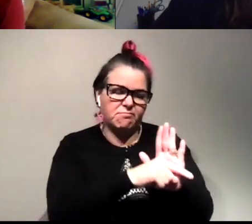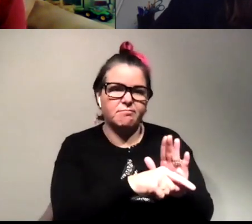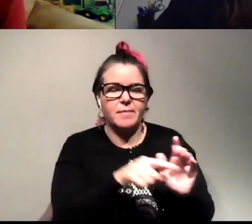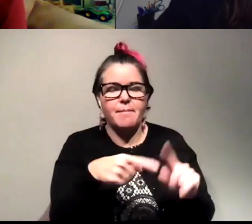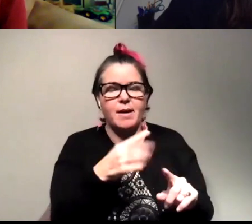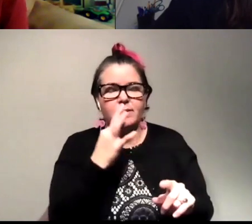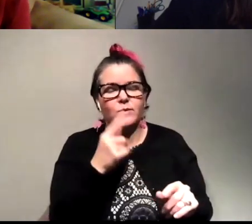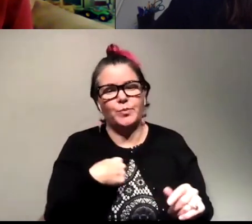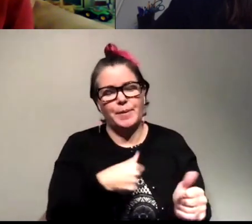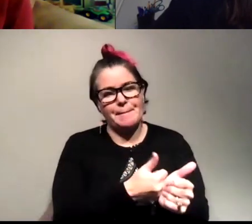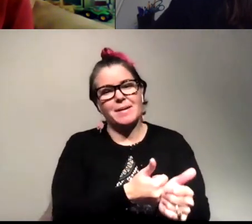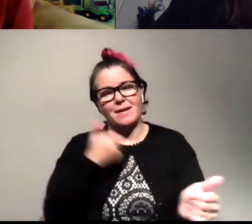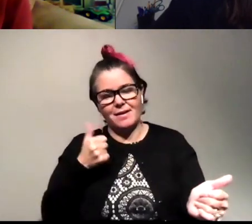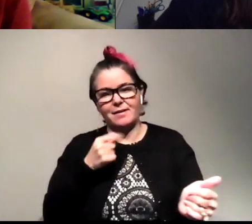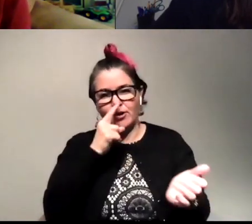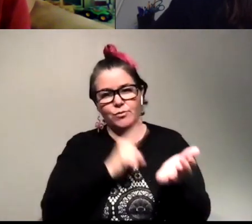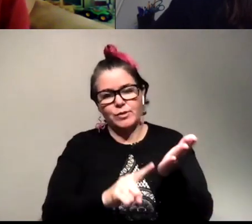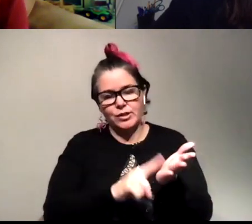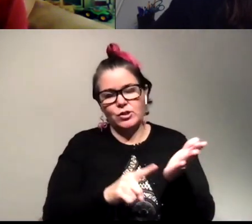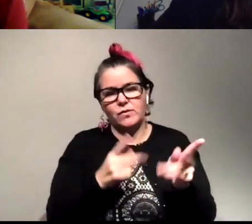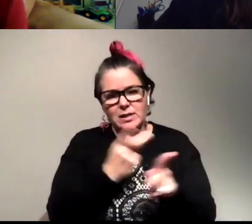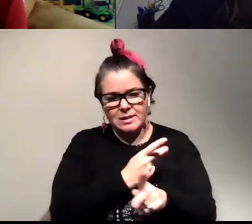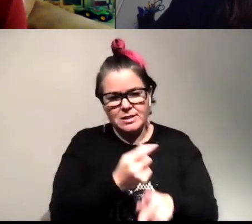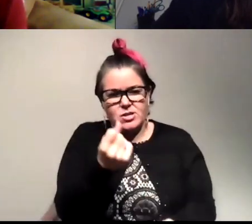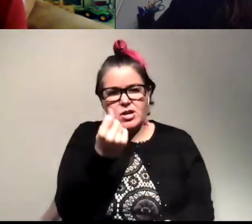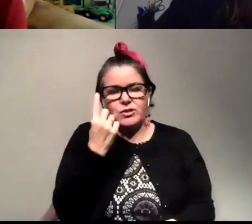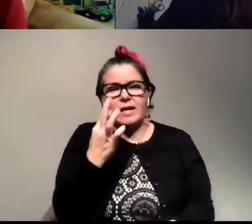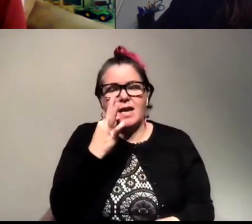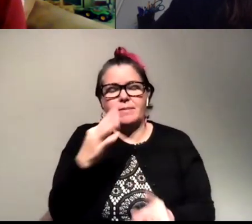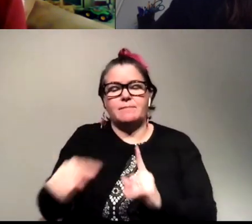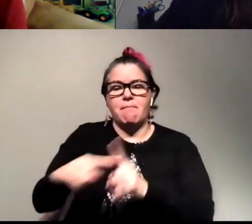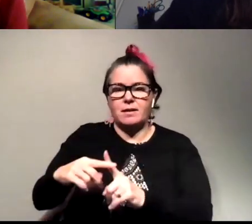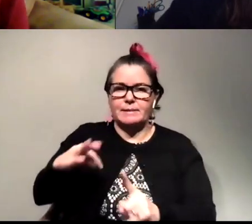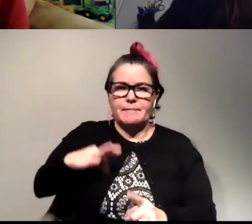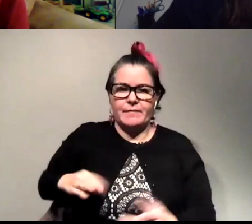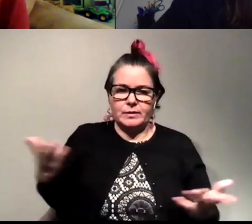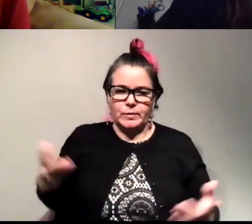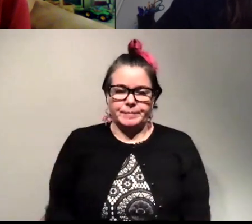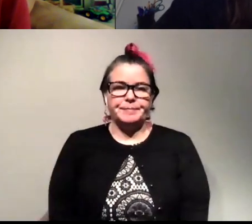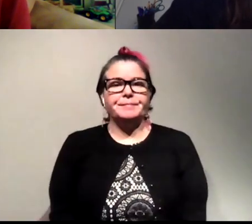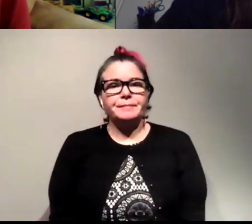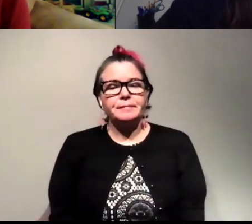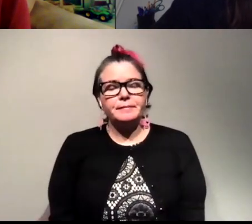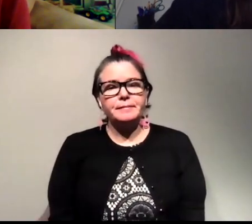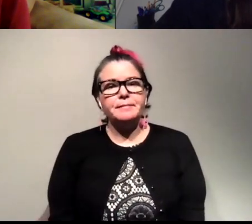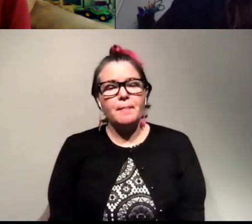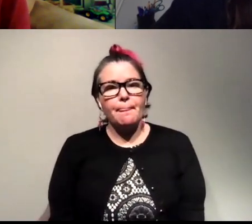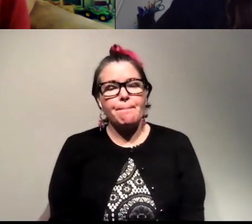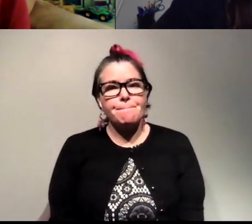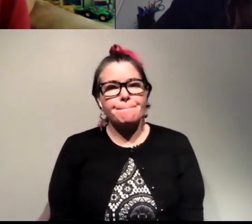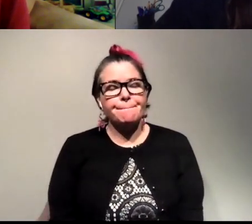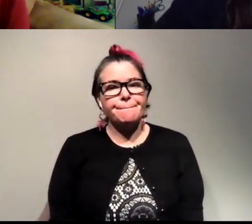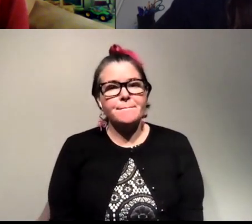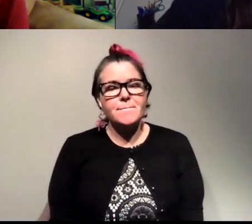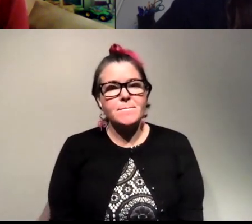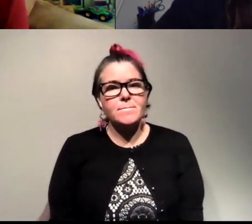behind in our research of understanding what cannabis can do to make us feel better. And